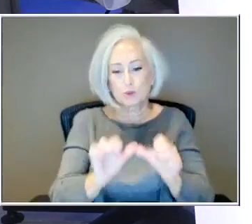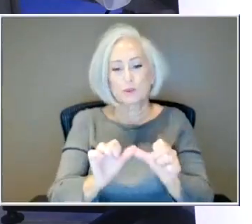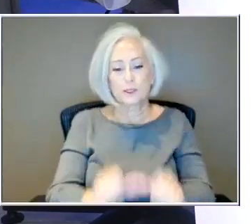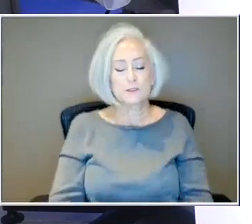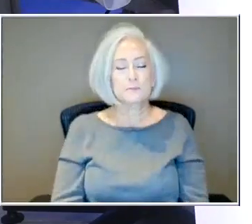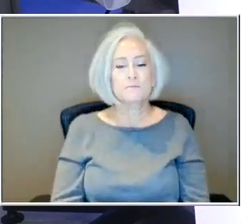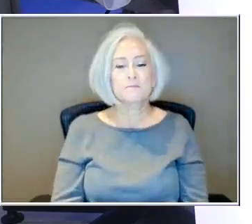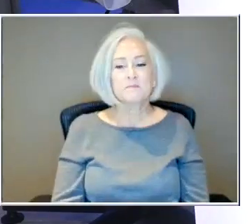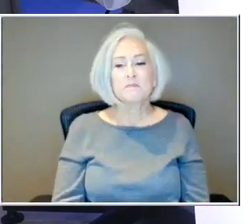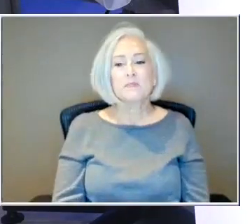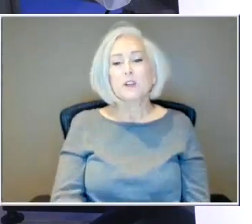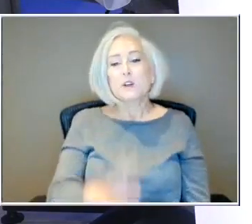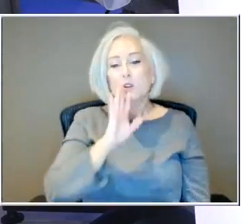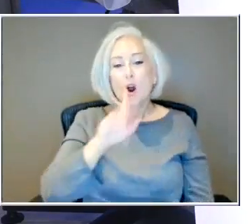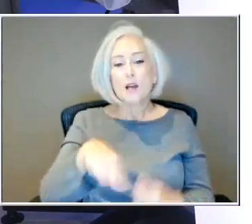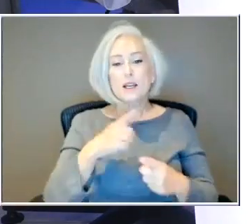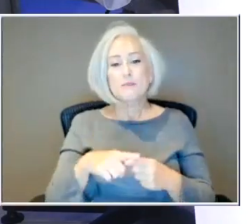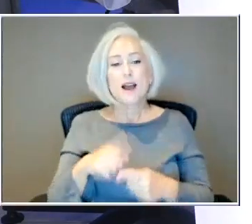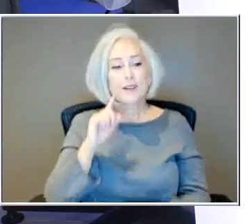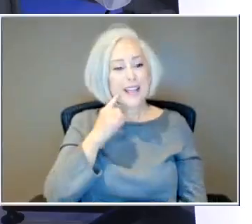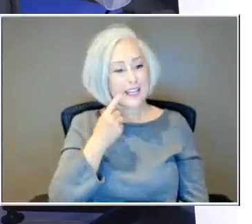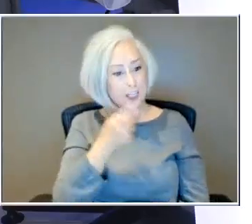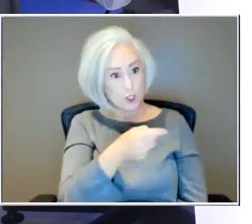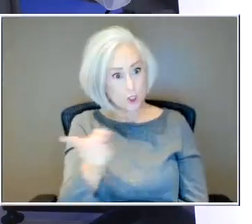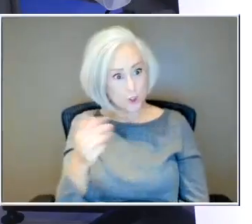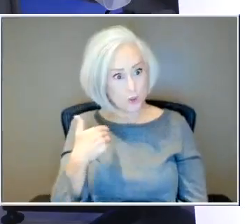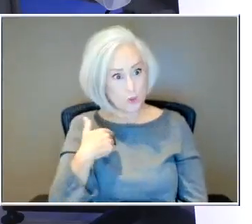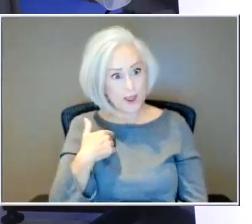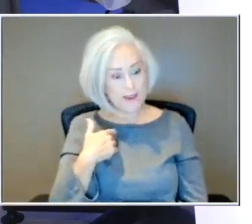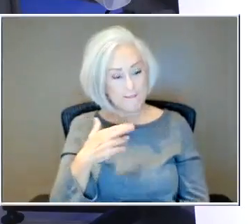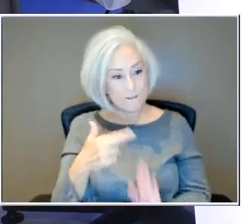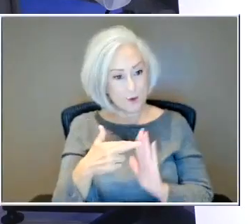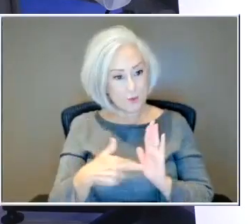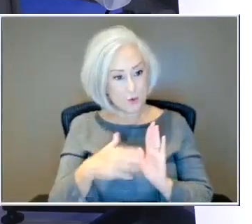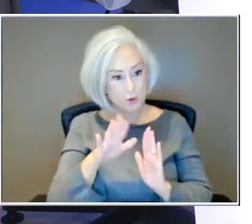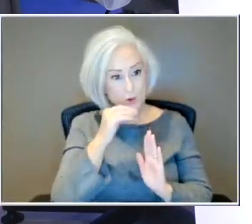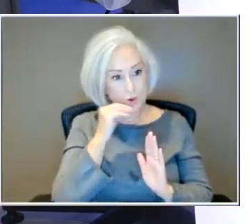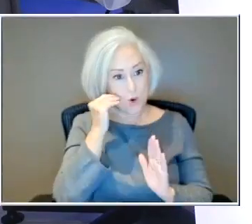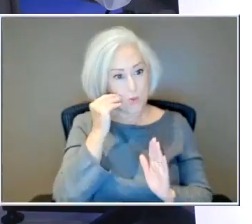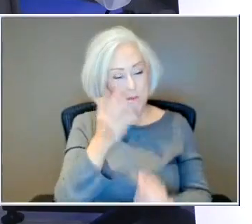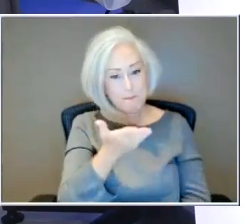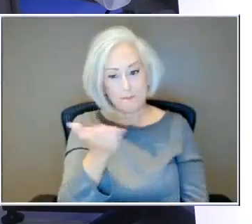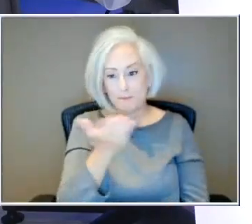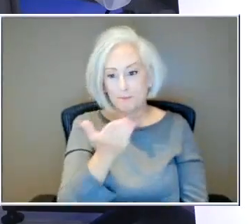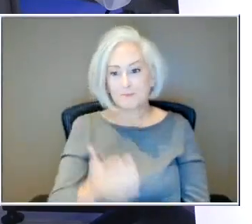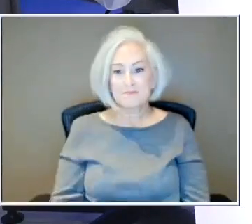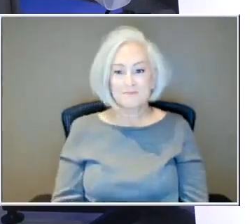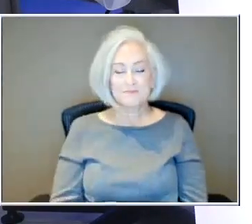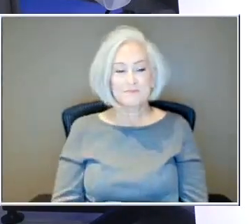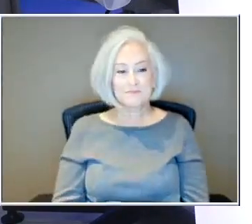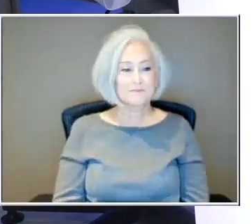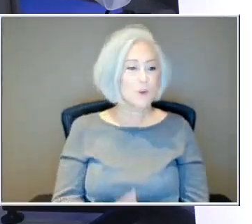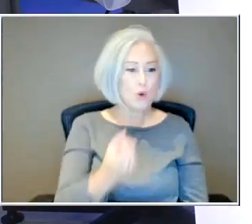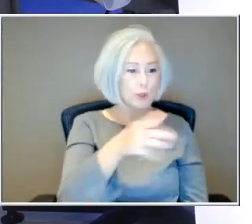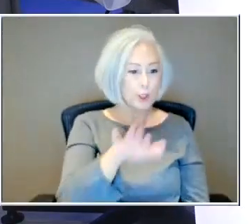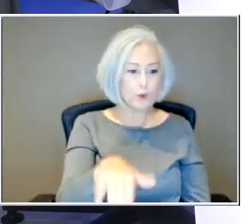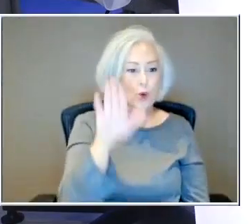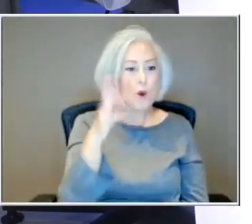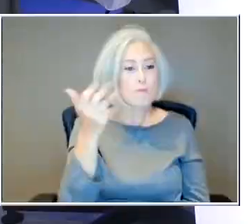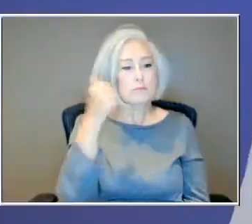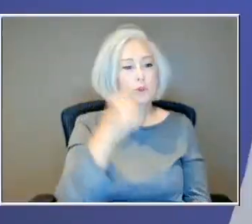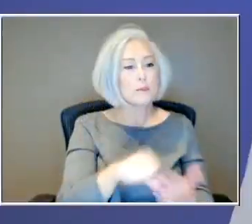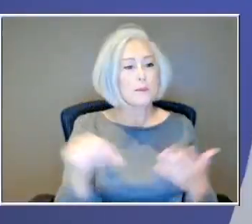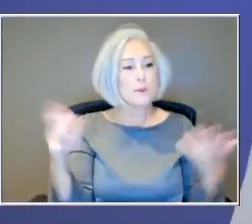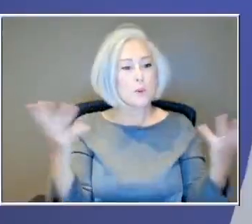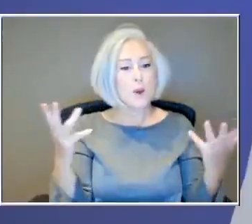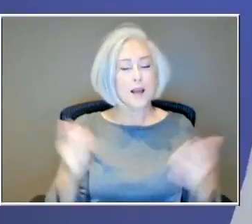talking about candy. Do you have any rules at your house? What's the candy rule with you all? Or growing up, what do you remember? So we